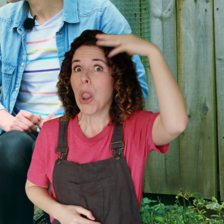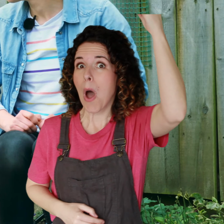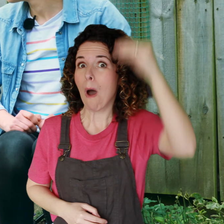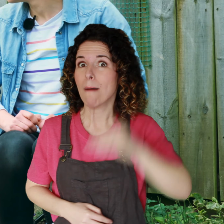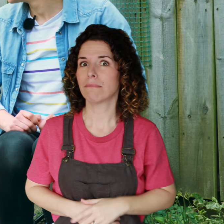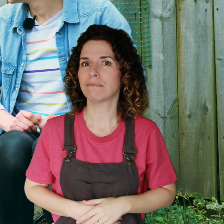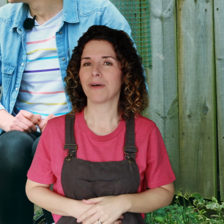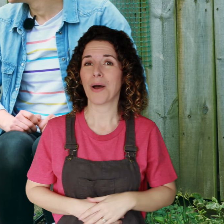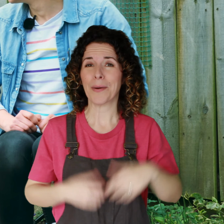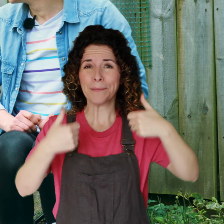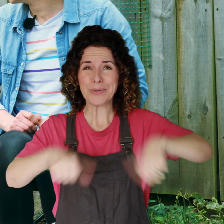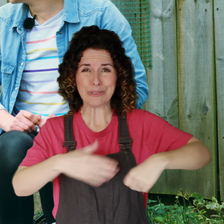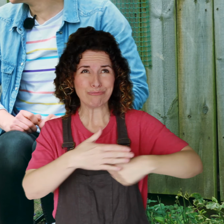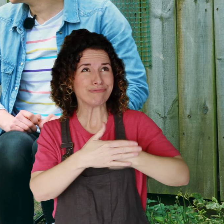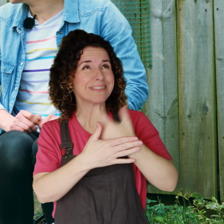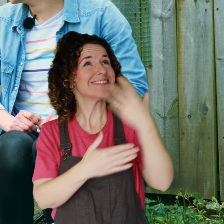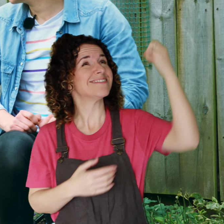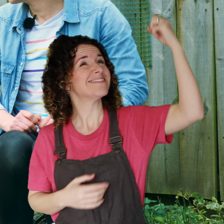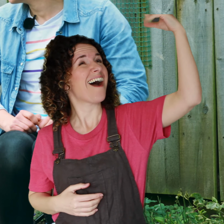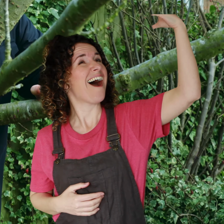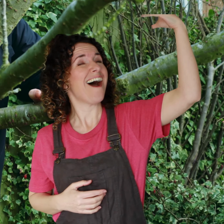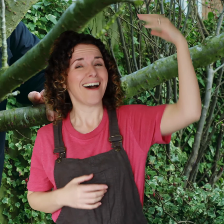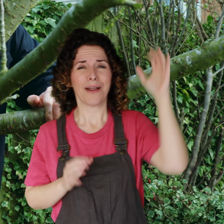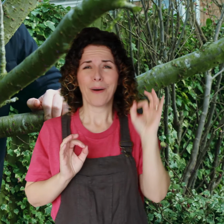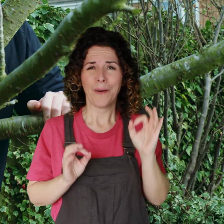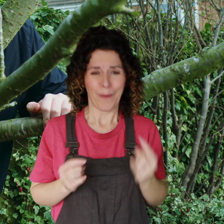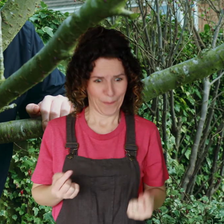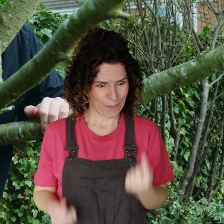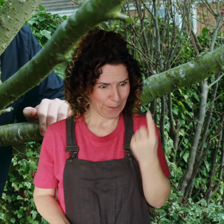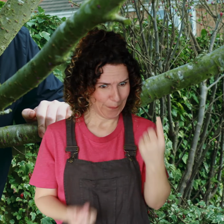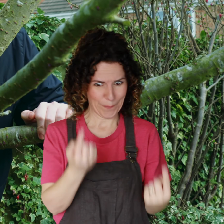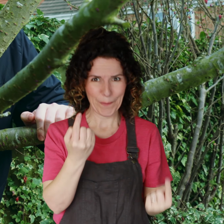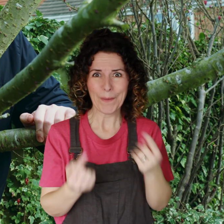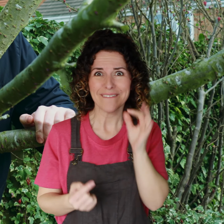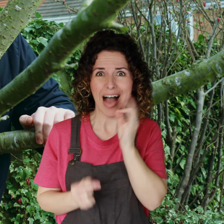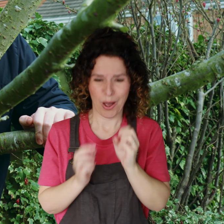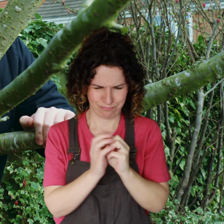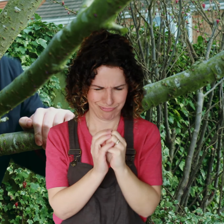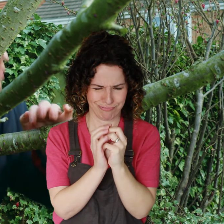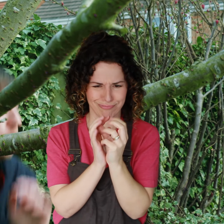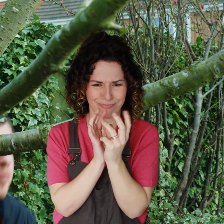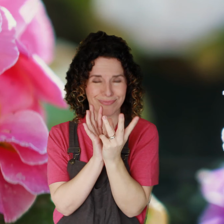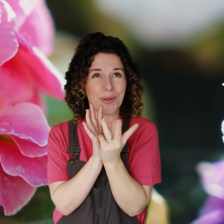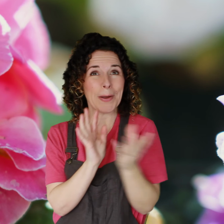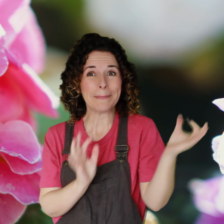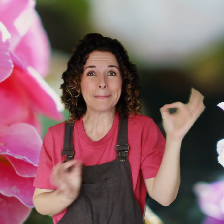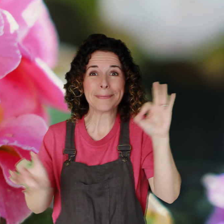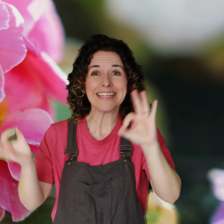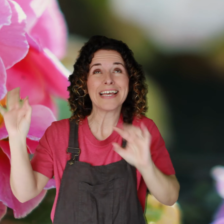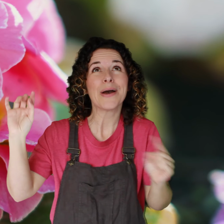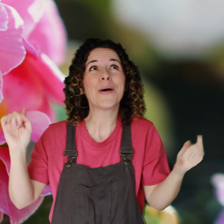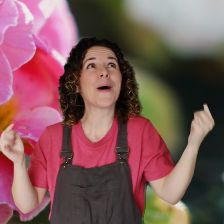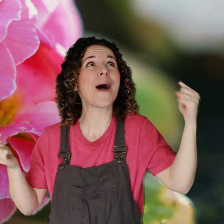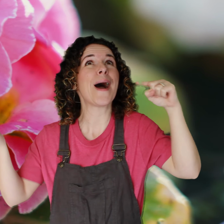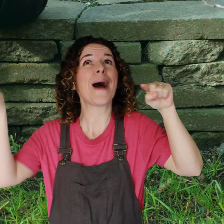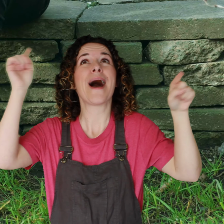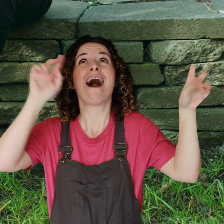Spring has sprung and the sun is shining bright. The flowers are opening and the bees are taking flight.